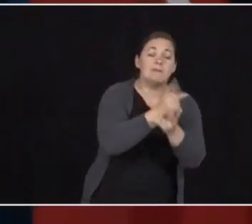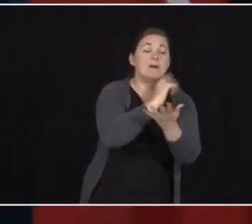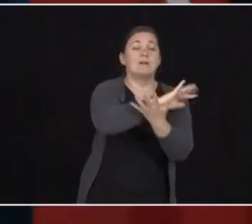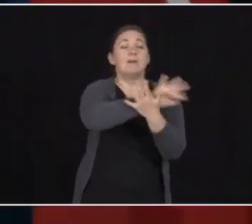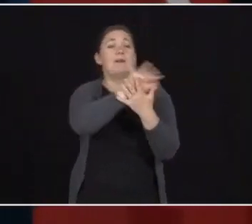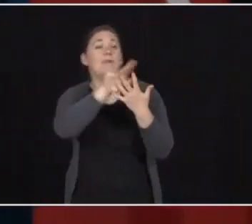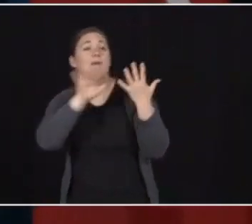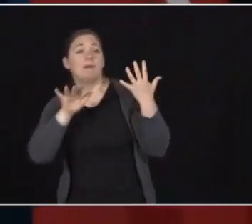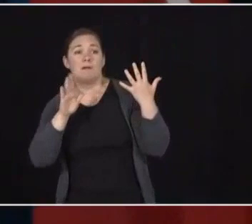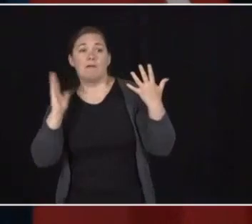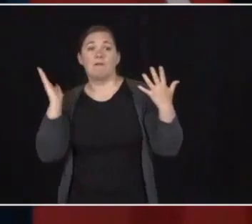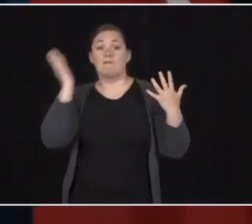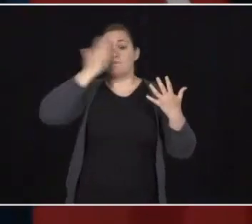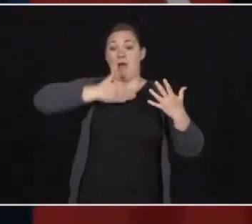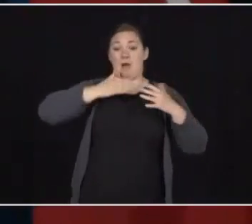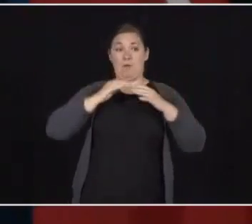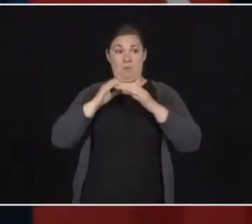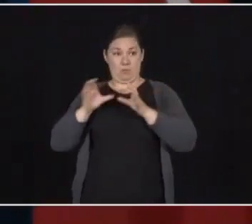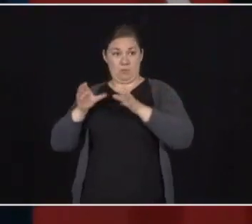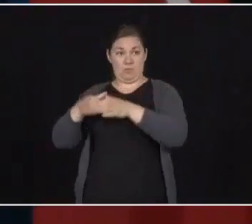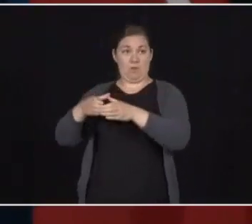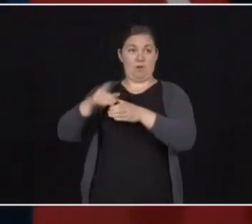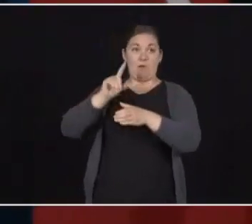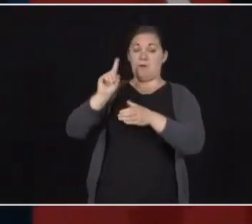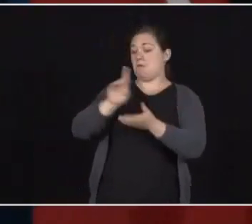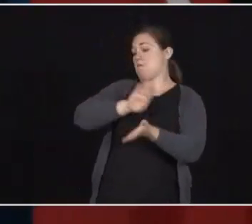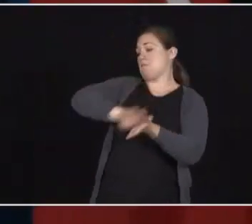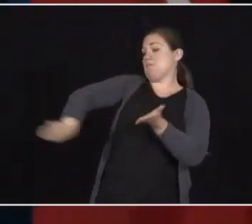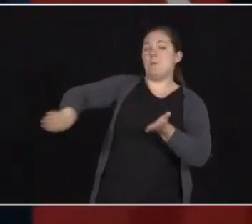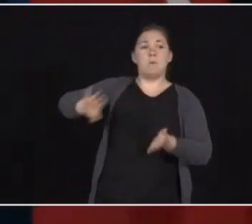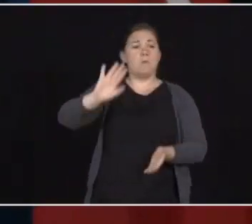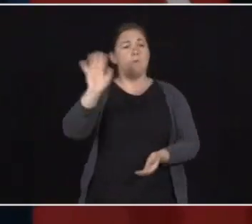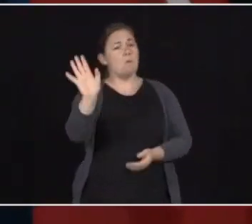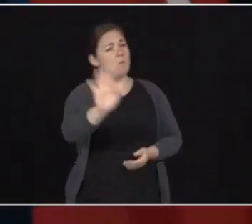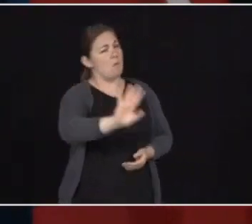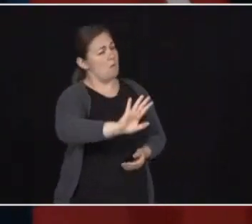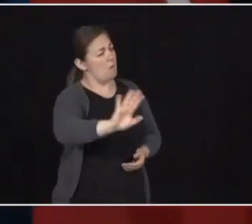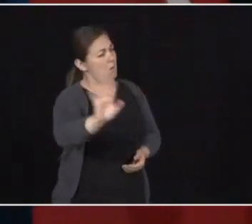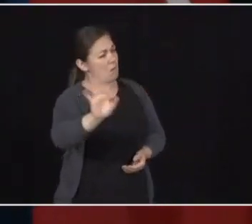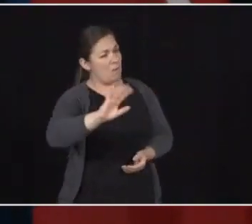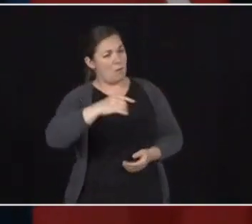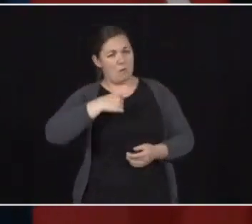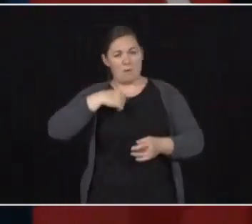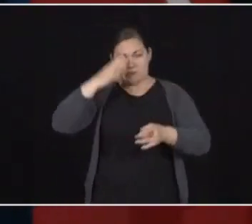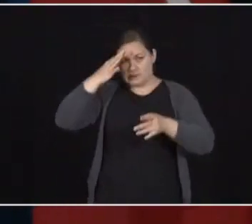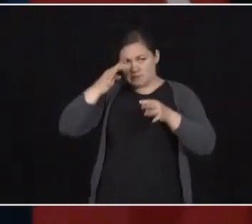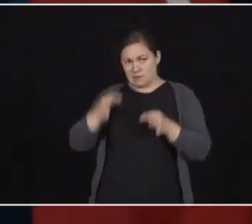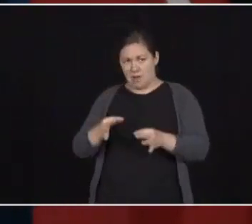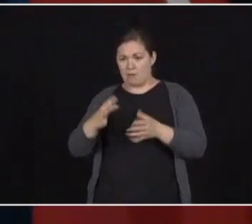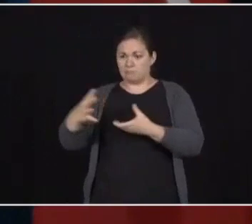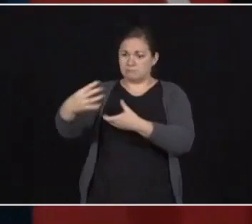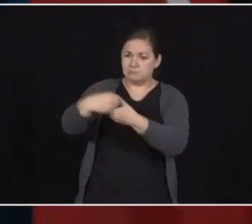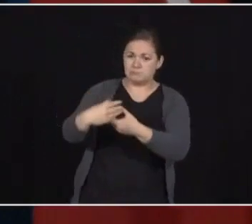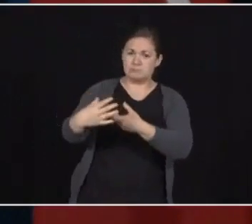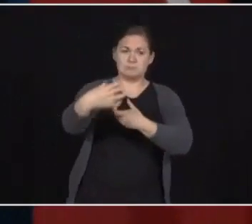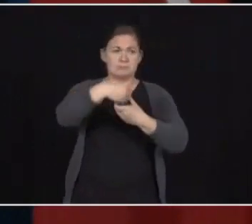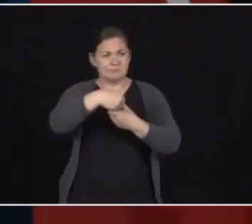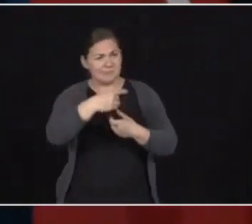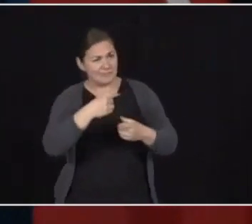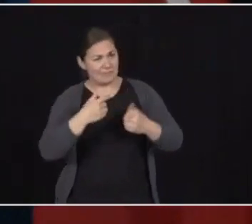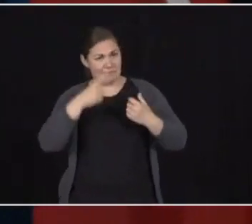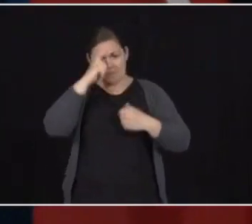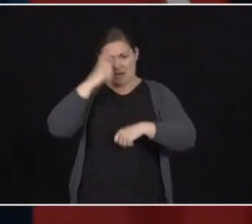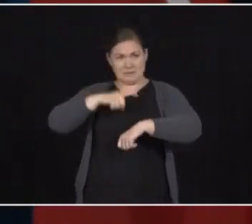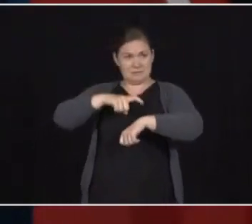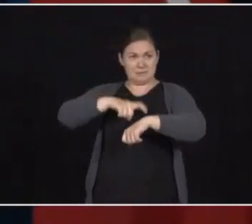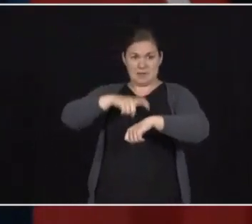wasn't done deliberately, but a decision did need to be made because the pandemic pay needs to get out to people. We